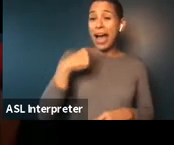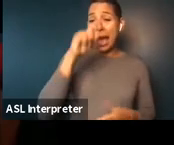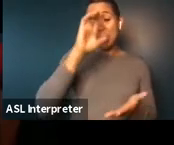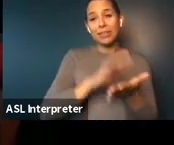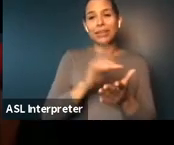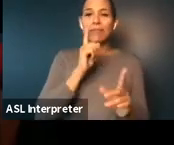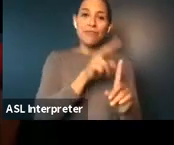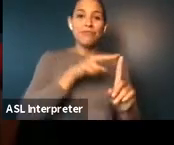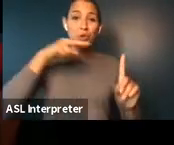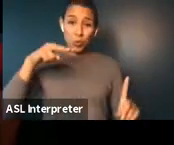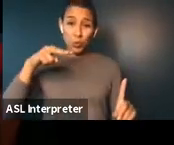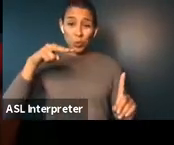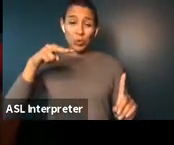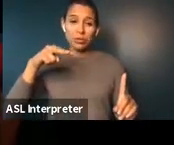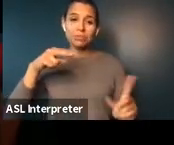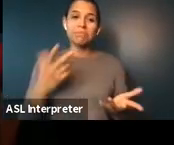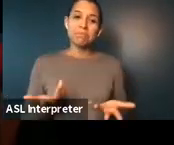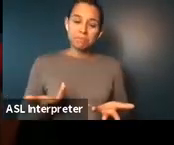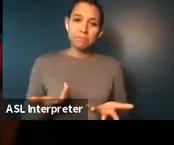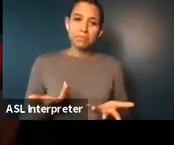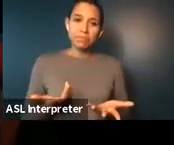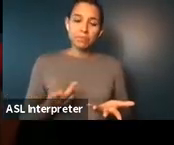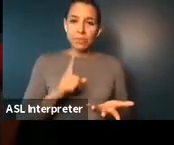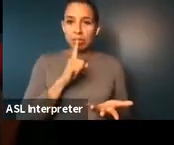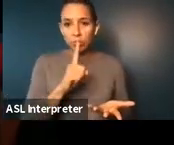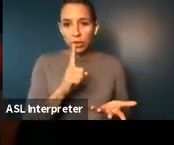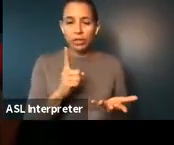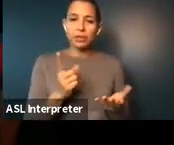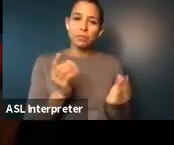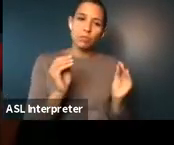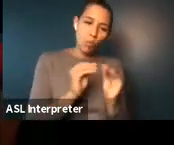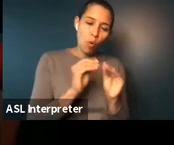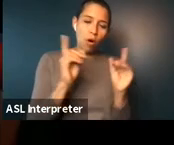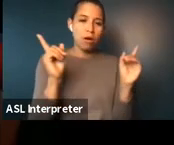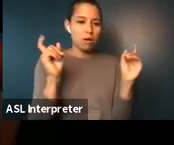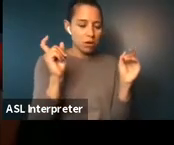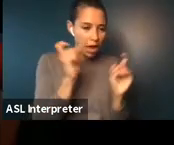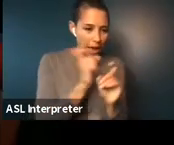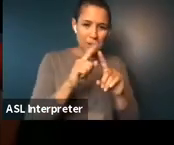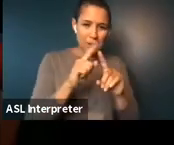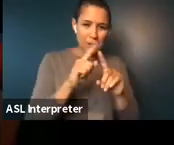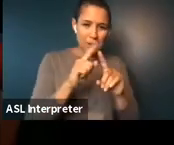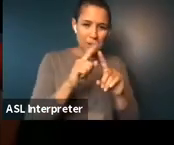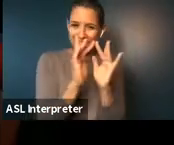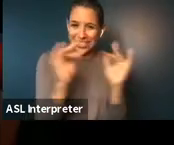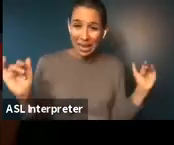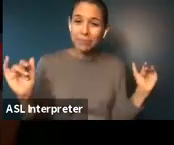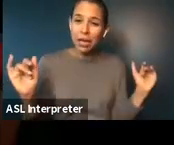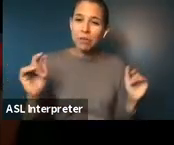actually a very complicated and very intelligent negotiation